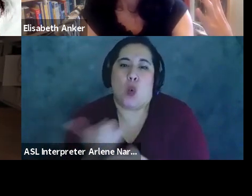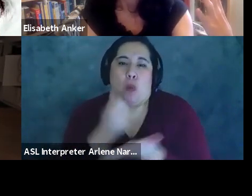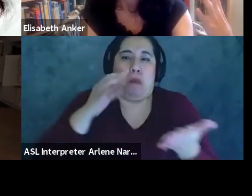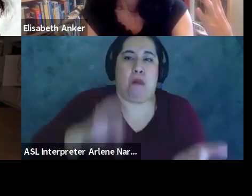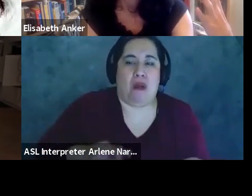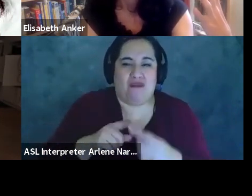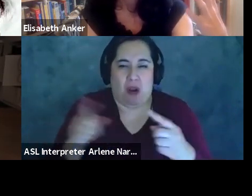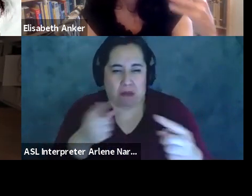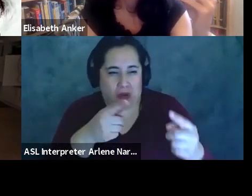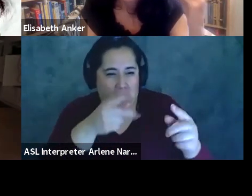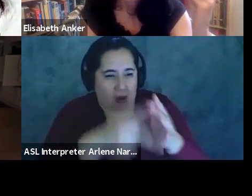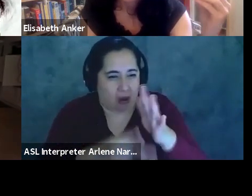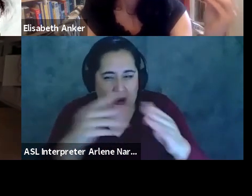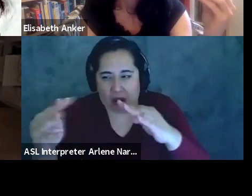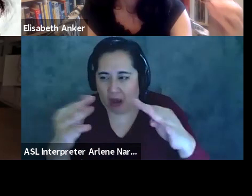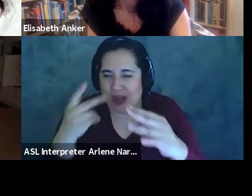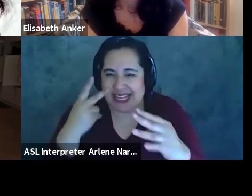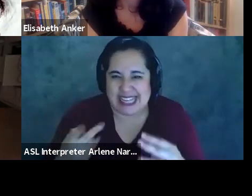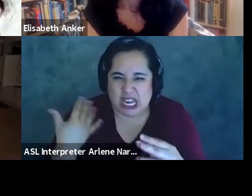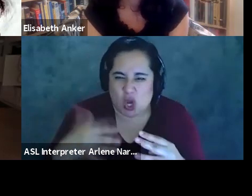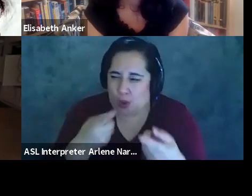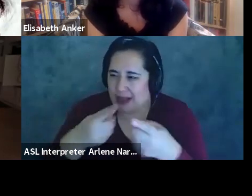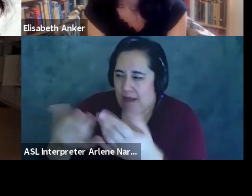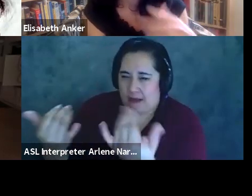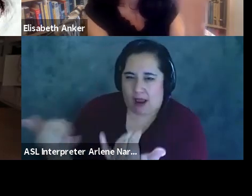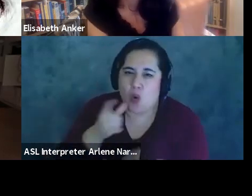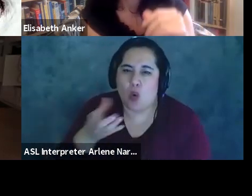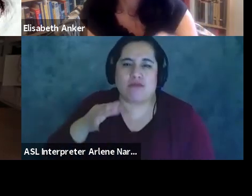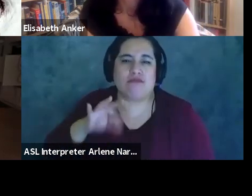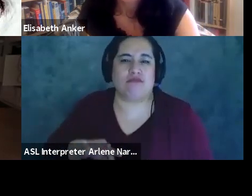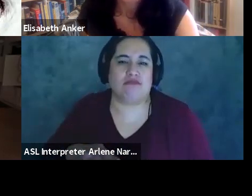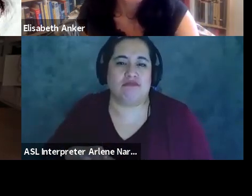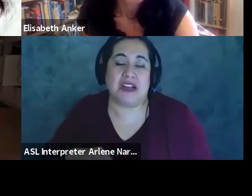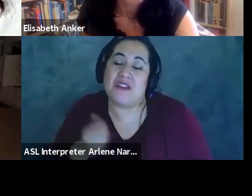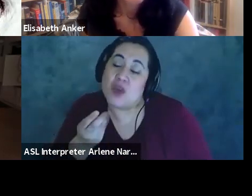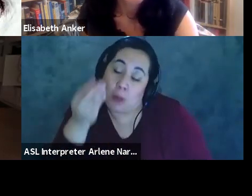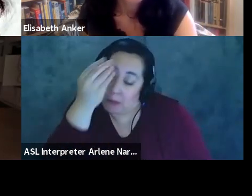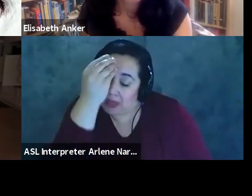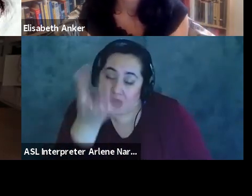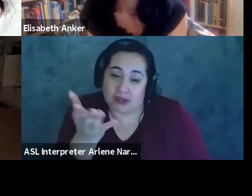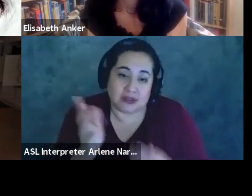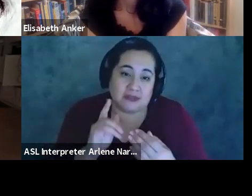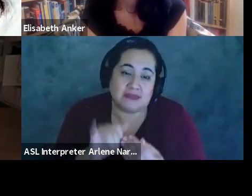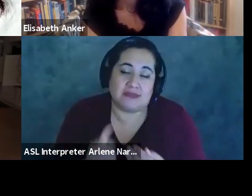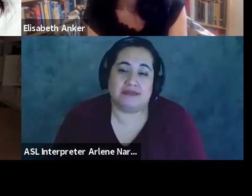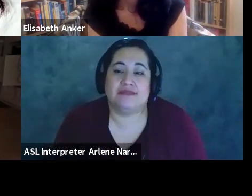of bloodshed that we see, incipient forms right now. So just a few thoughts on that.